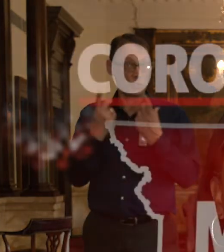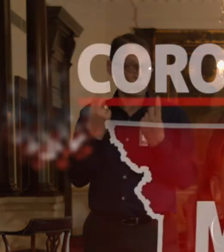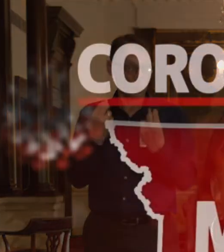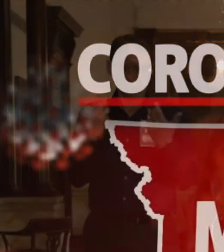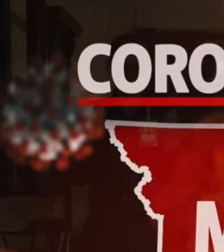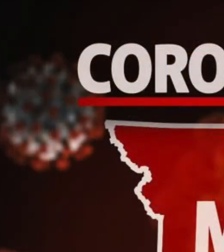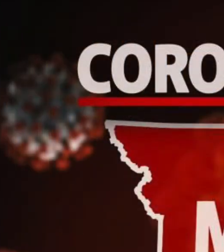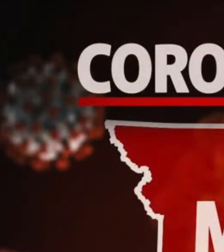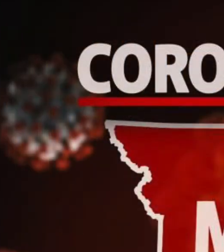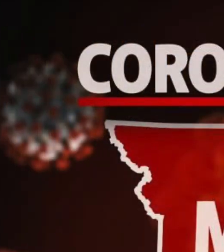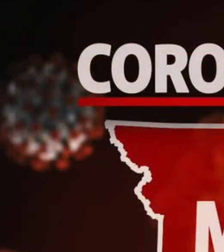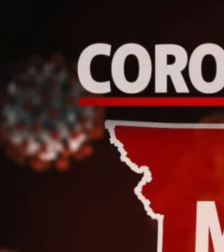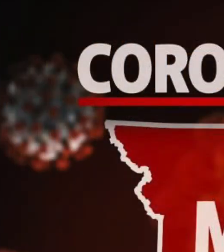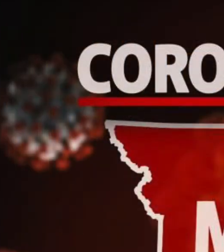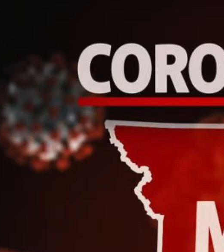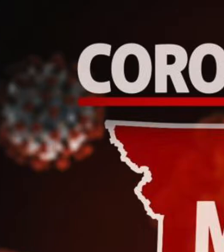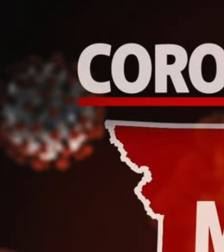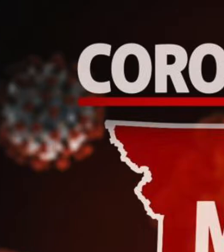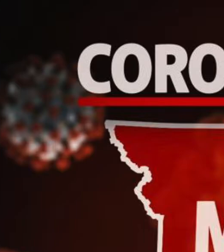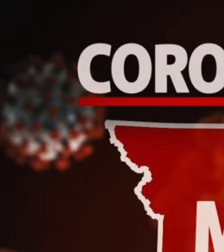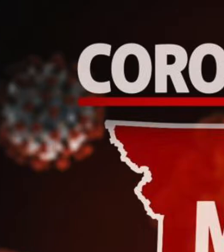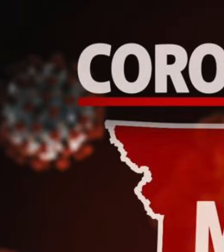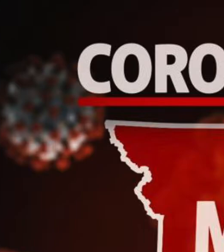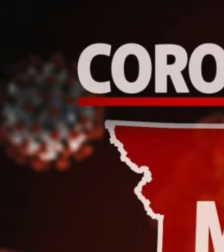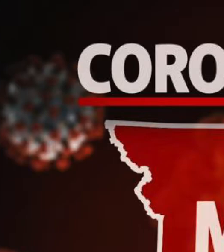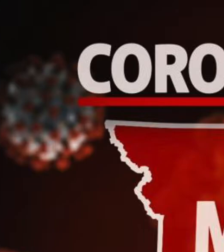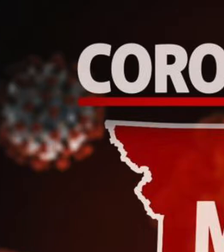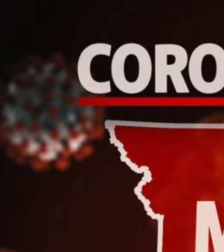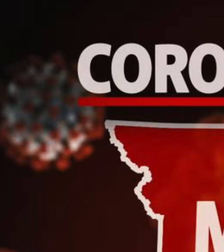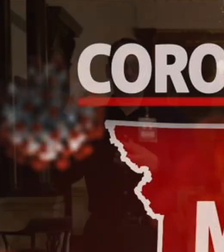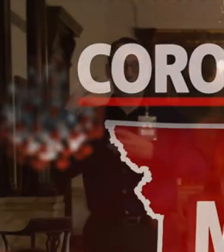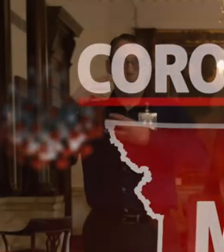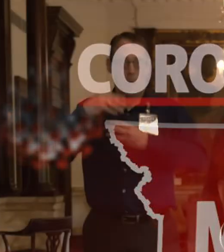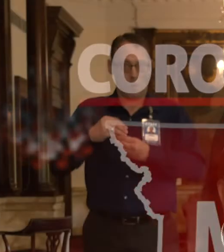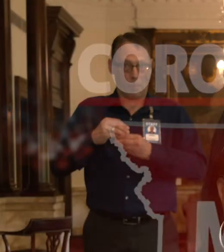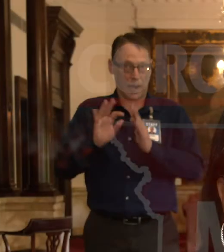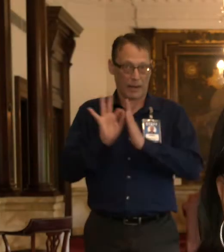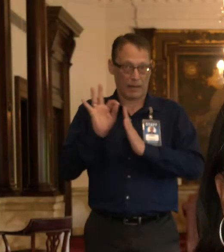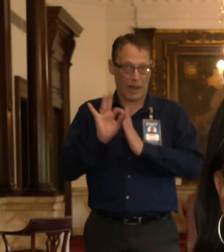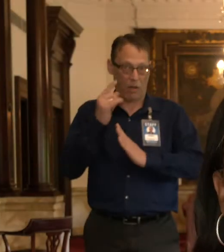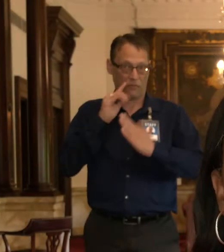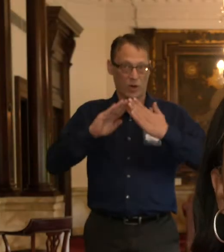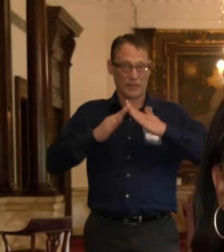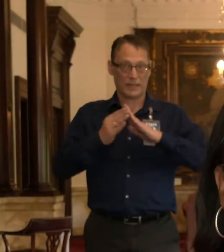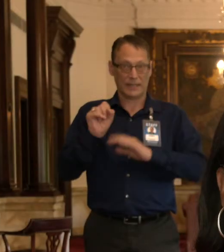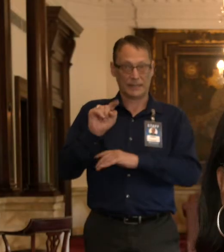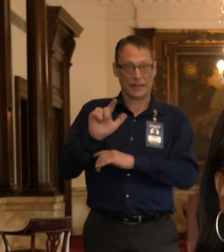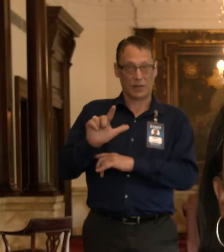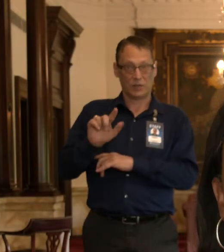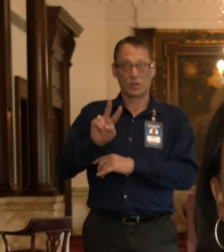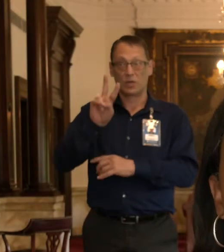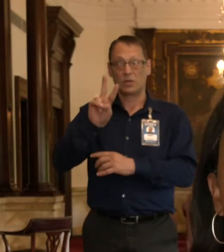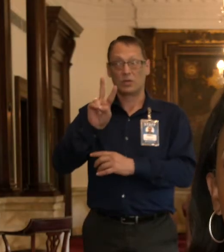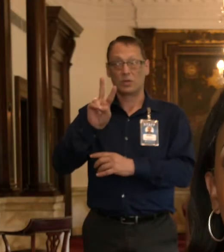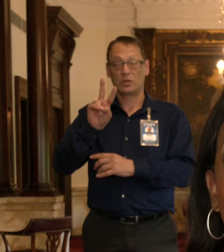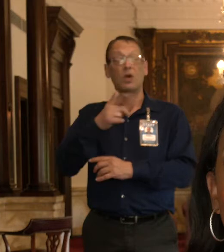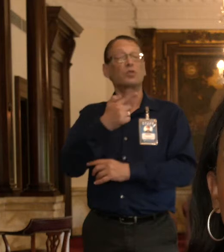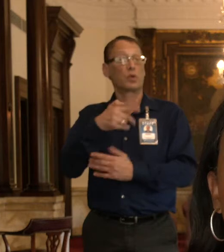on COVID-19. Our current cumulative case count for the city of St. Louis is